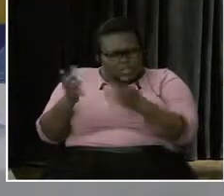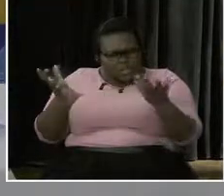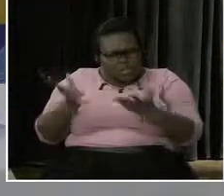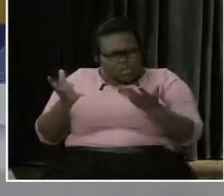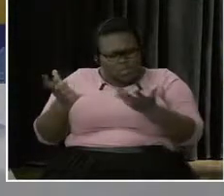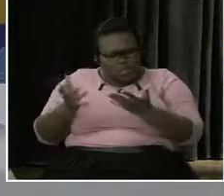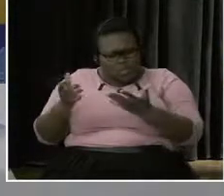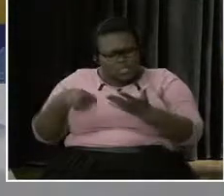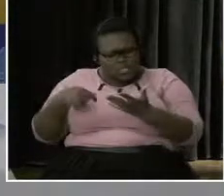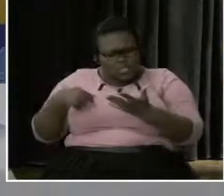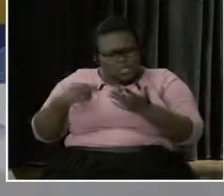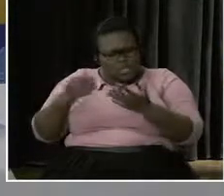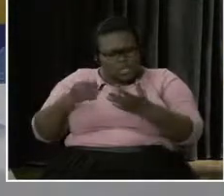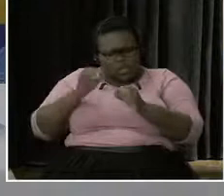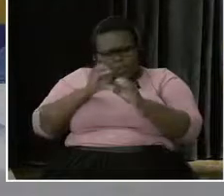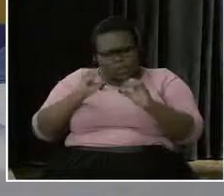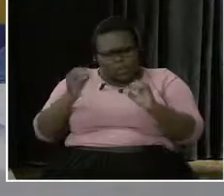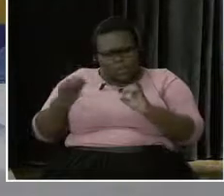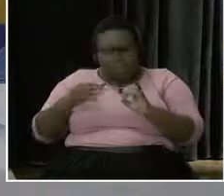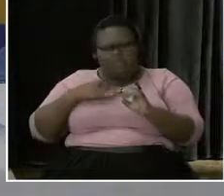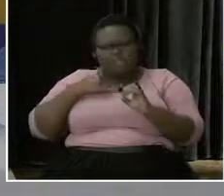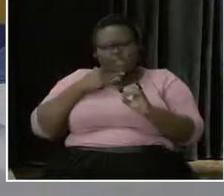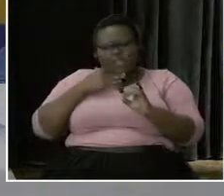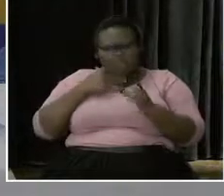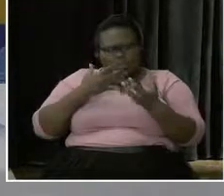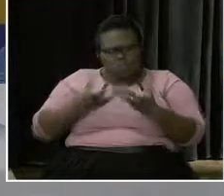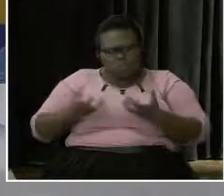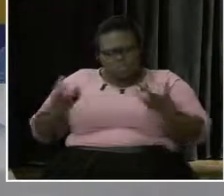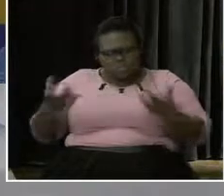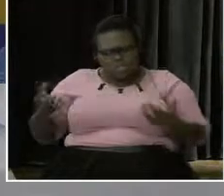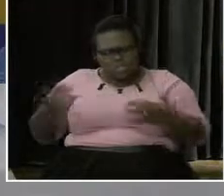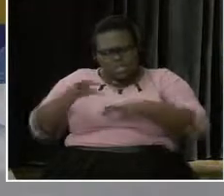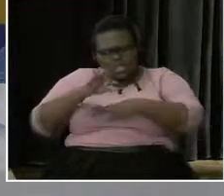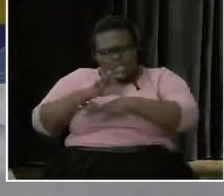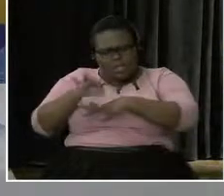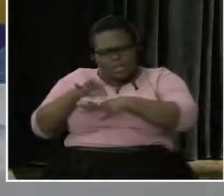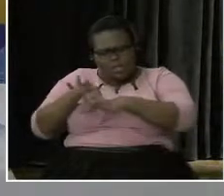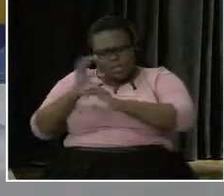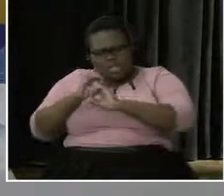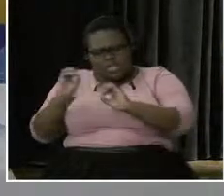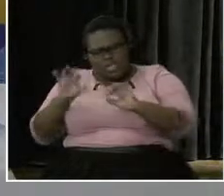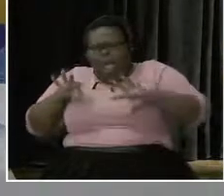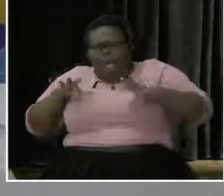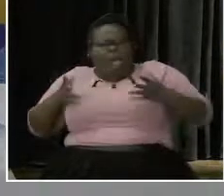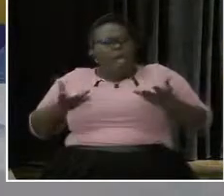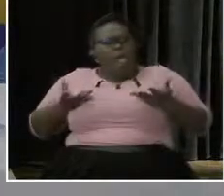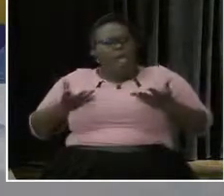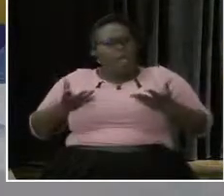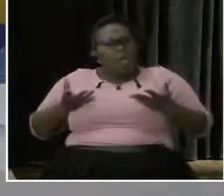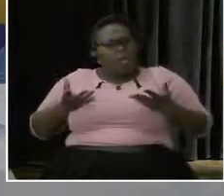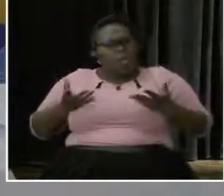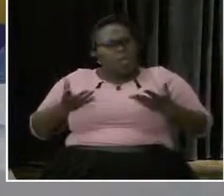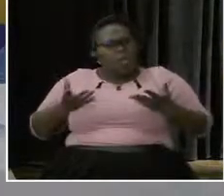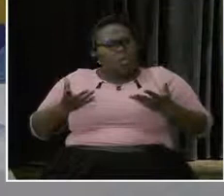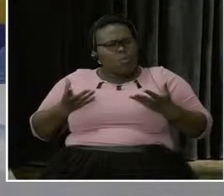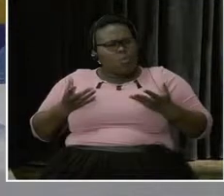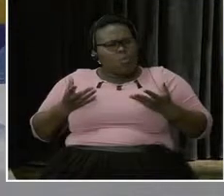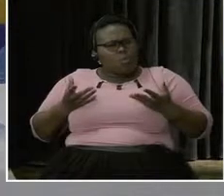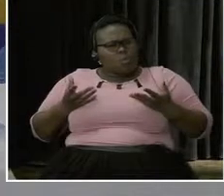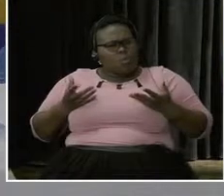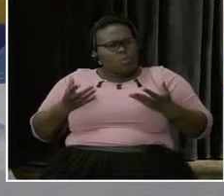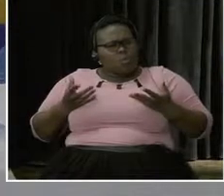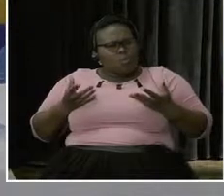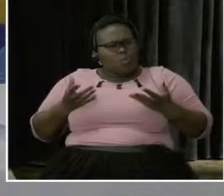have enough resources and we don't have a plan? How did she conclude on